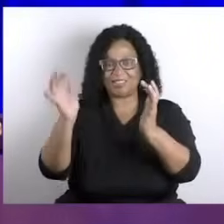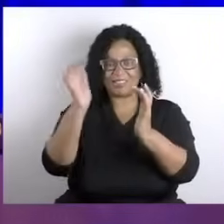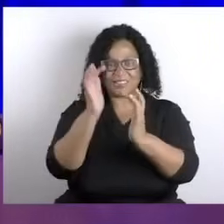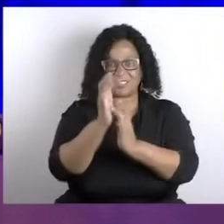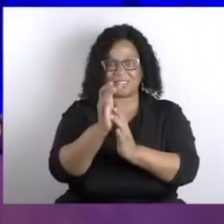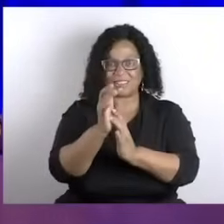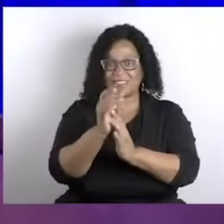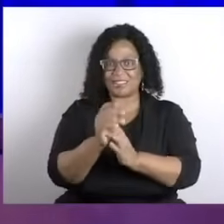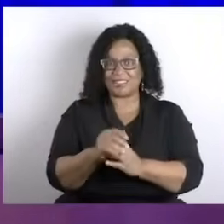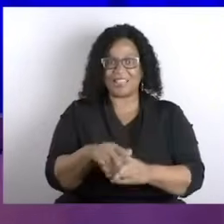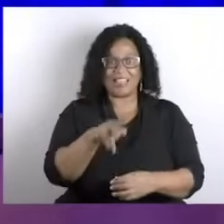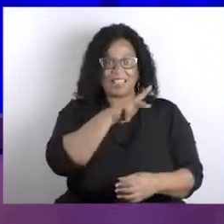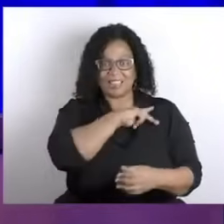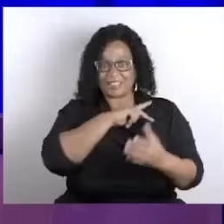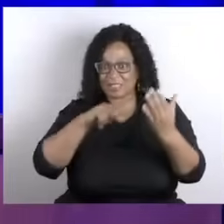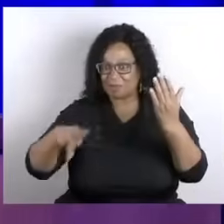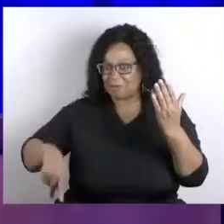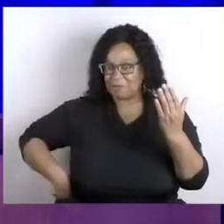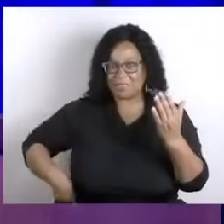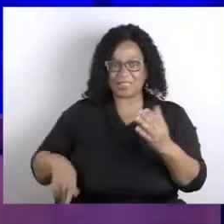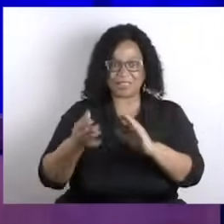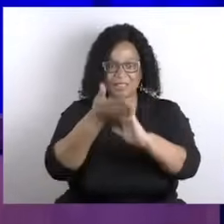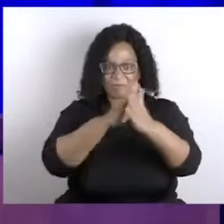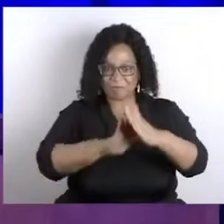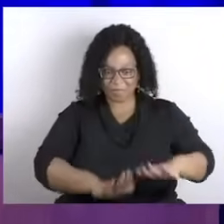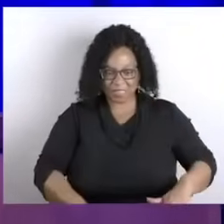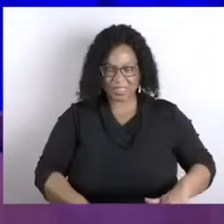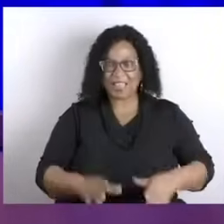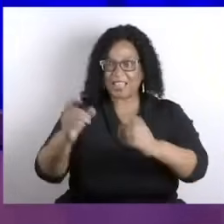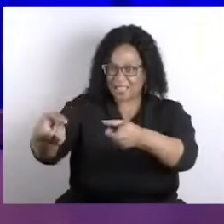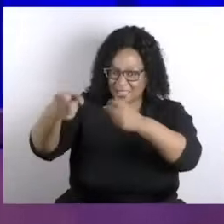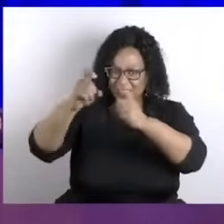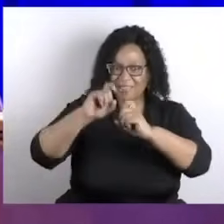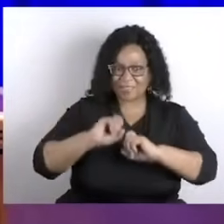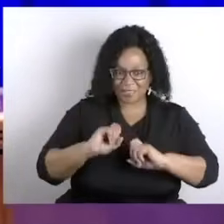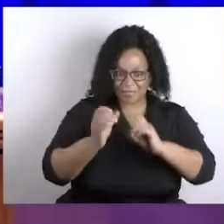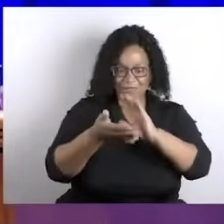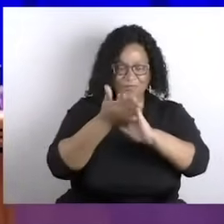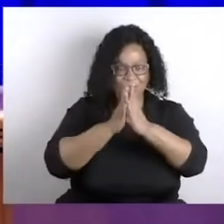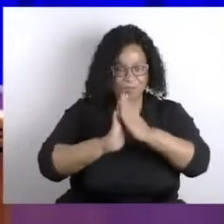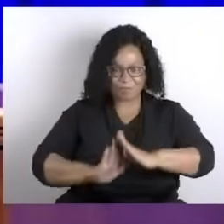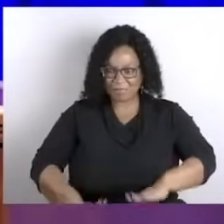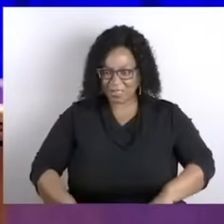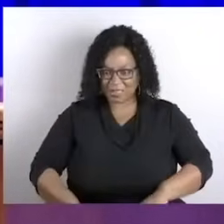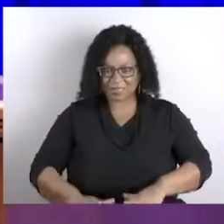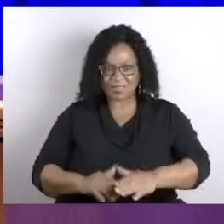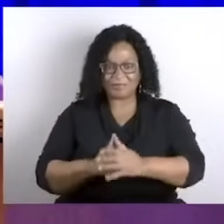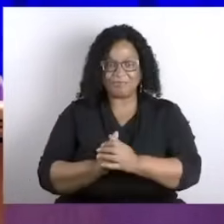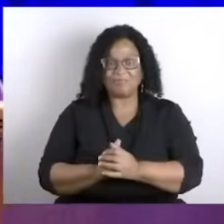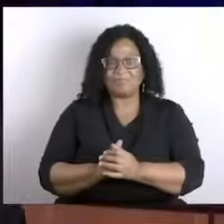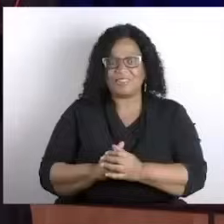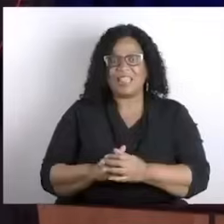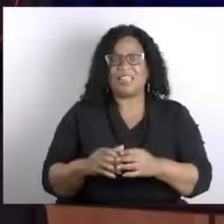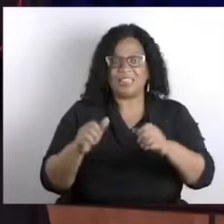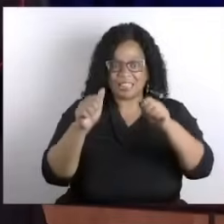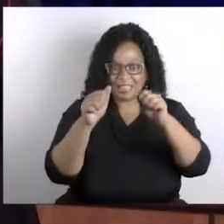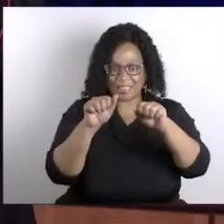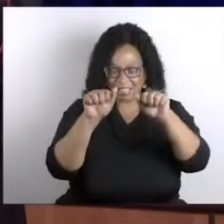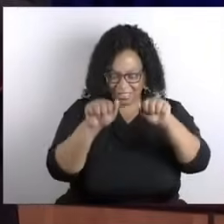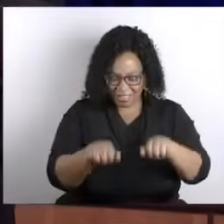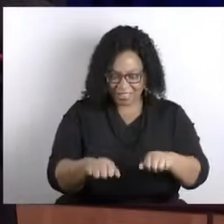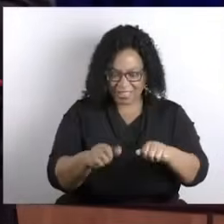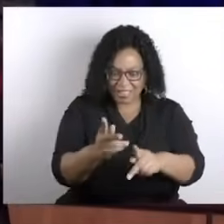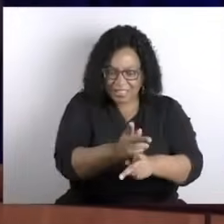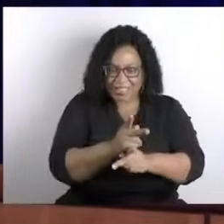of Peace, and that he's able to give you a shalom that you can't find anywhere else. He's able to keep you in